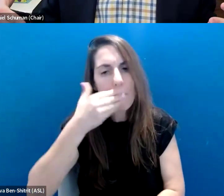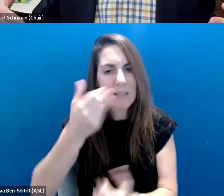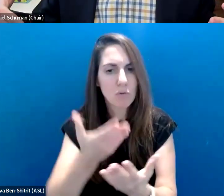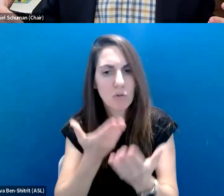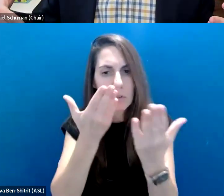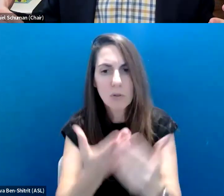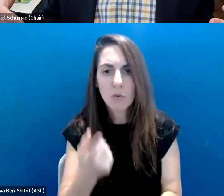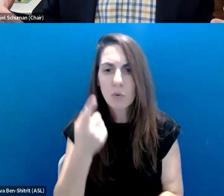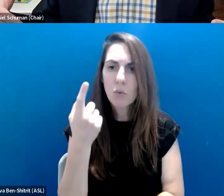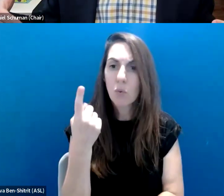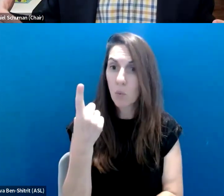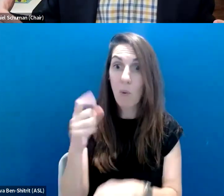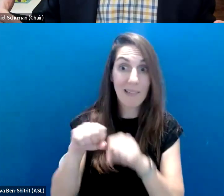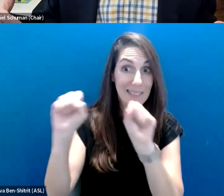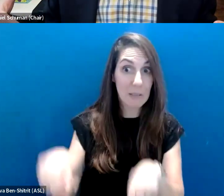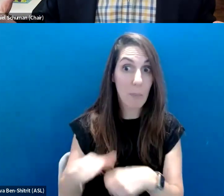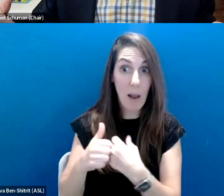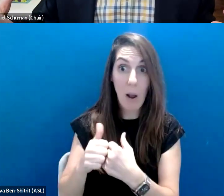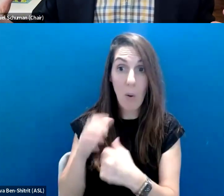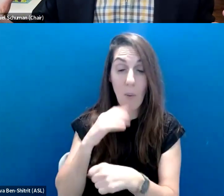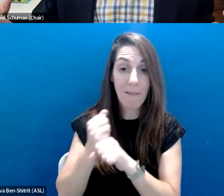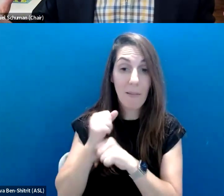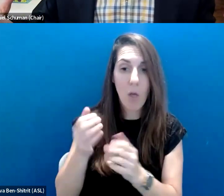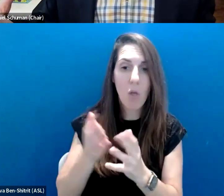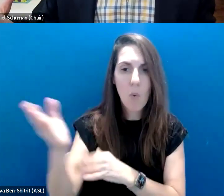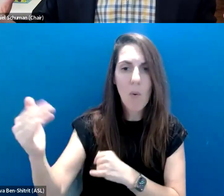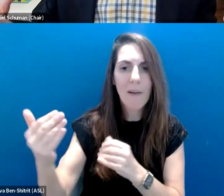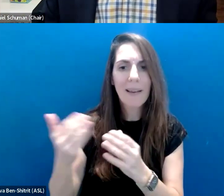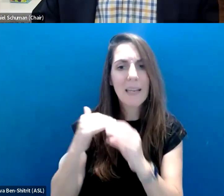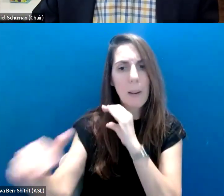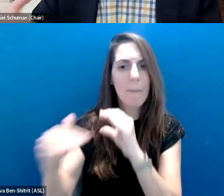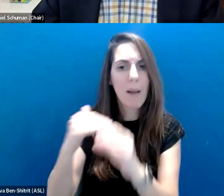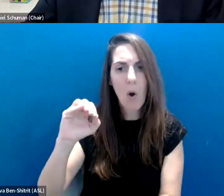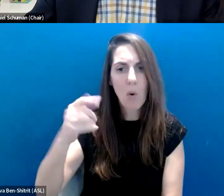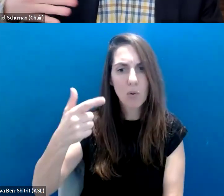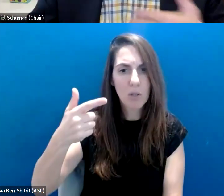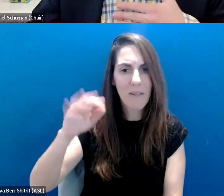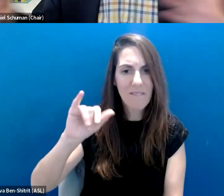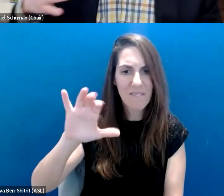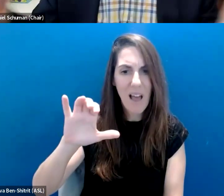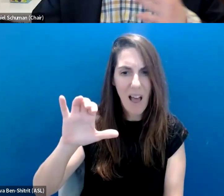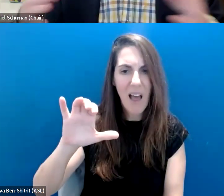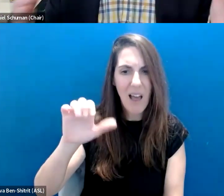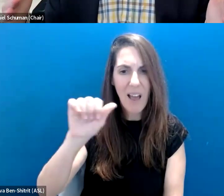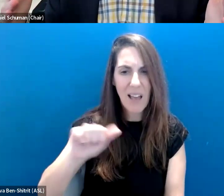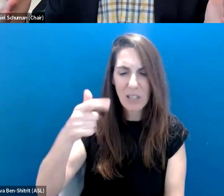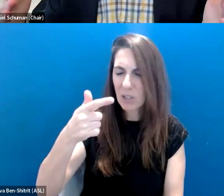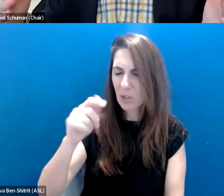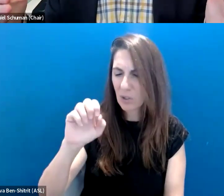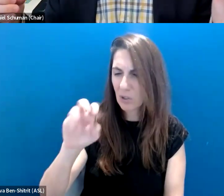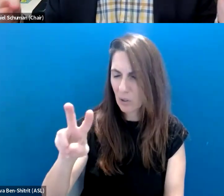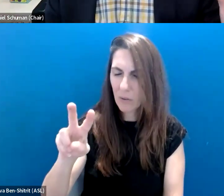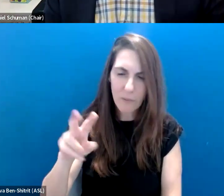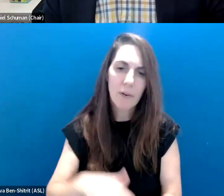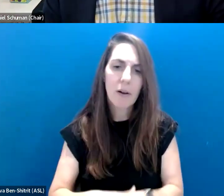receive suggestions is through emails to ogfac@gsa.gov. But in getting that, it's not an iterative process. So if